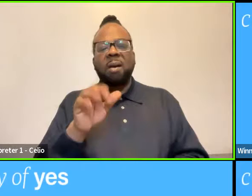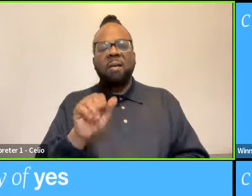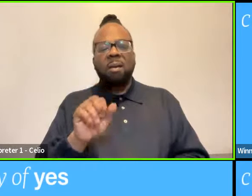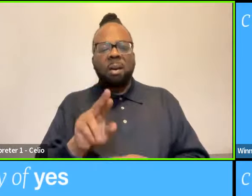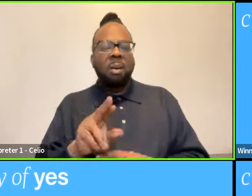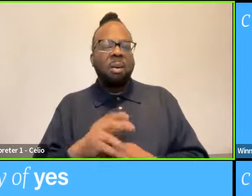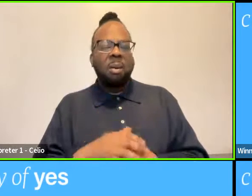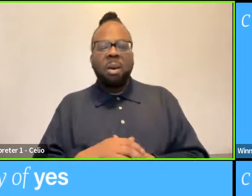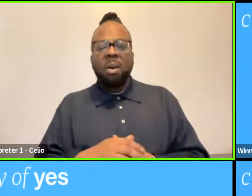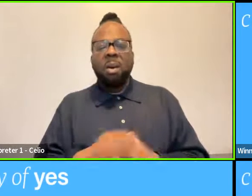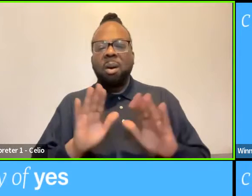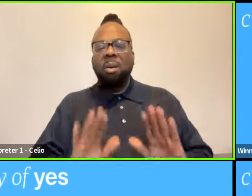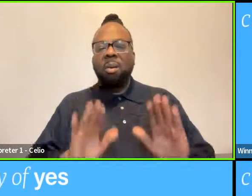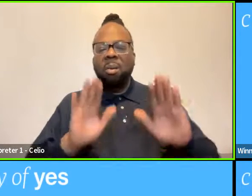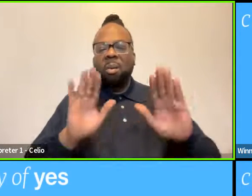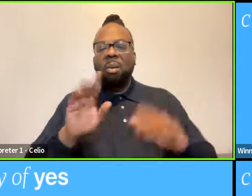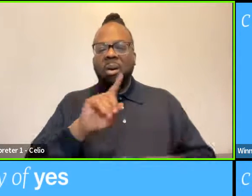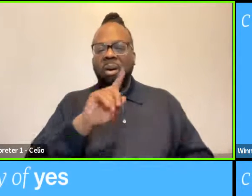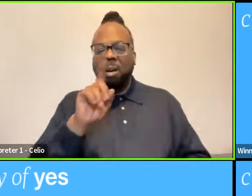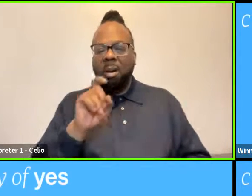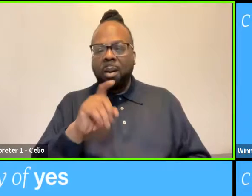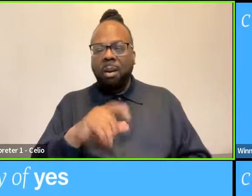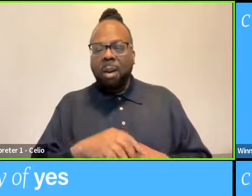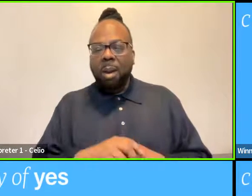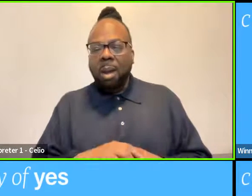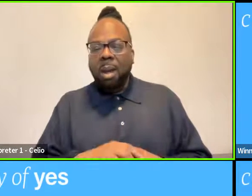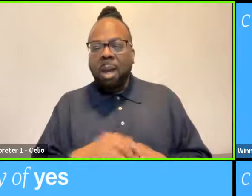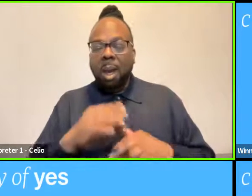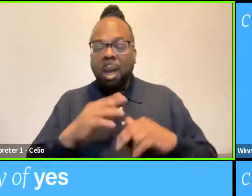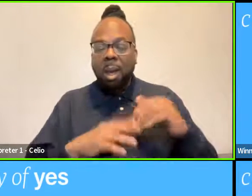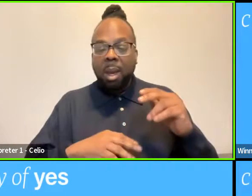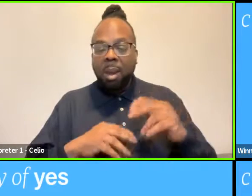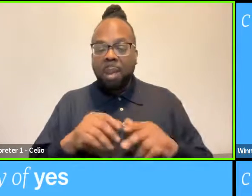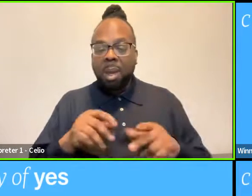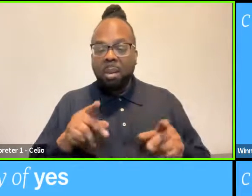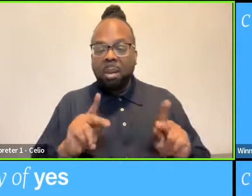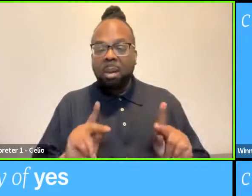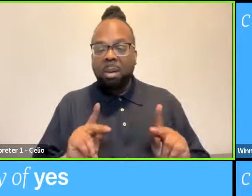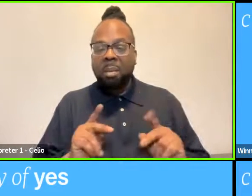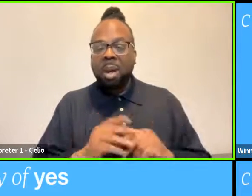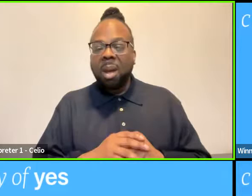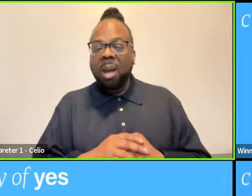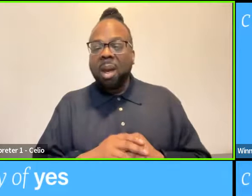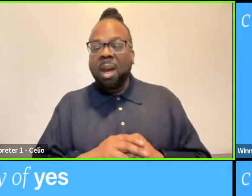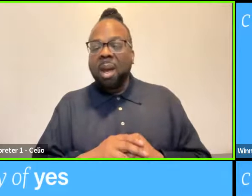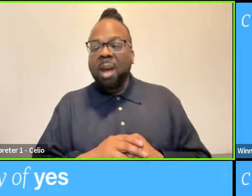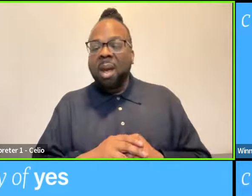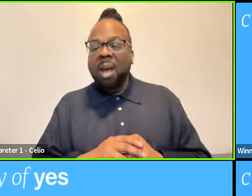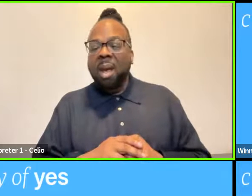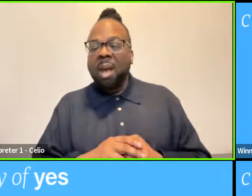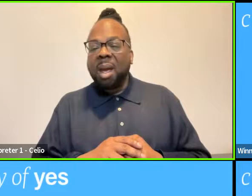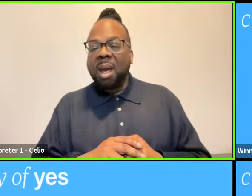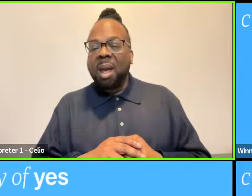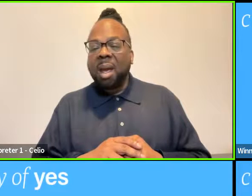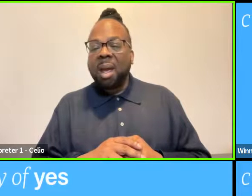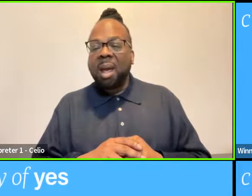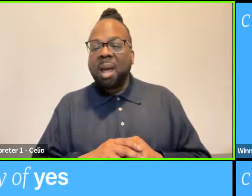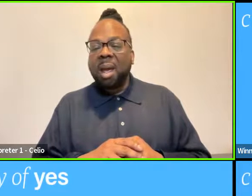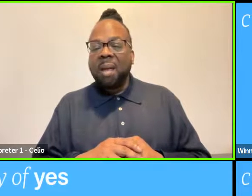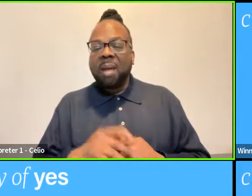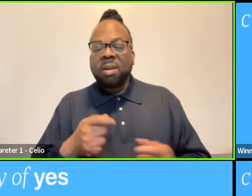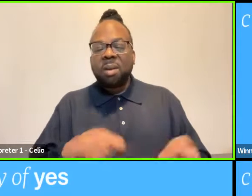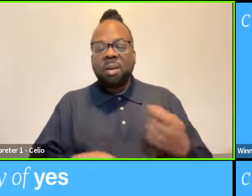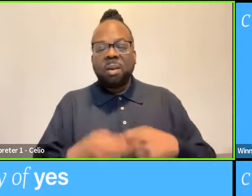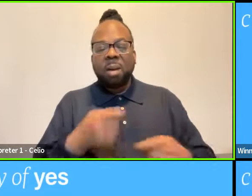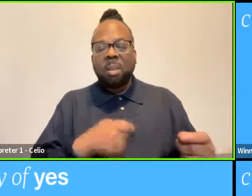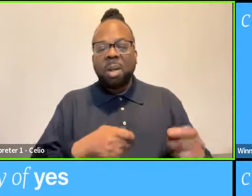Yeah, great question. So building permits are subject to the zoning that's in place at the time that they're filed.